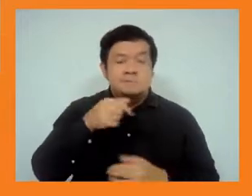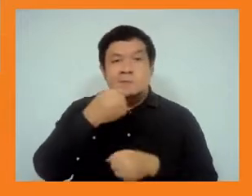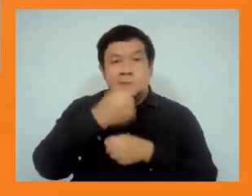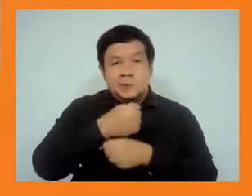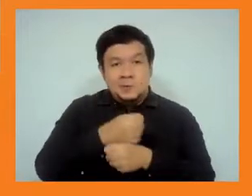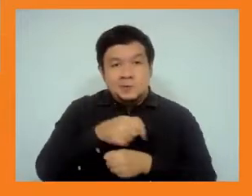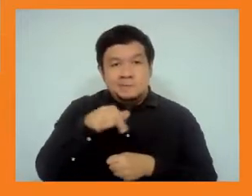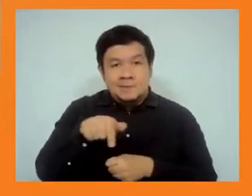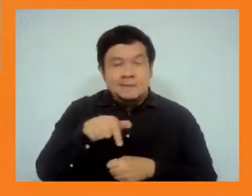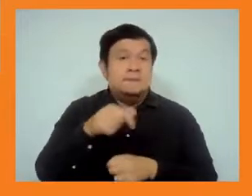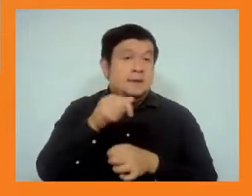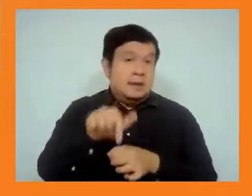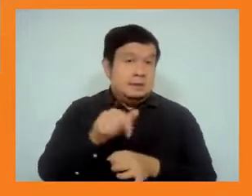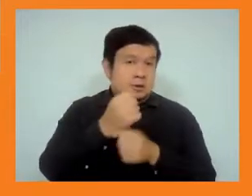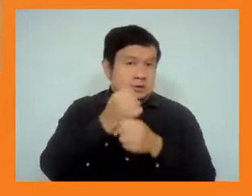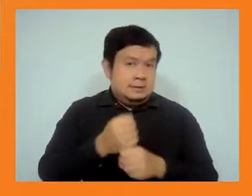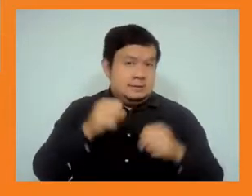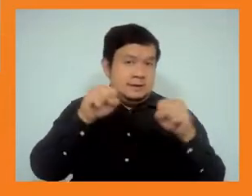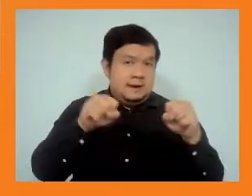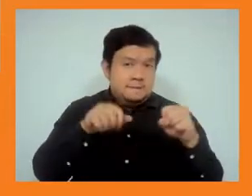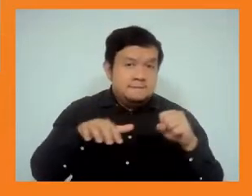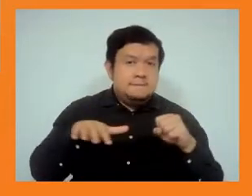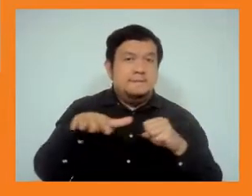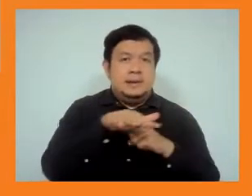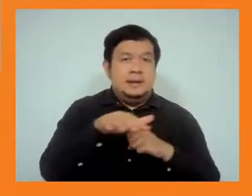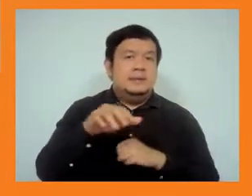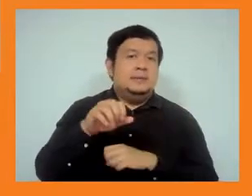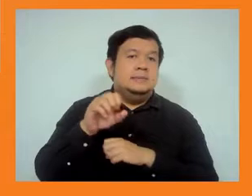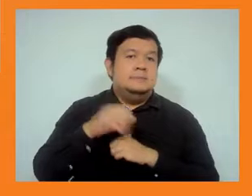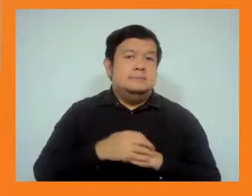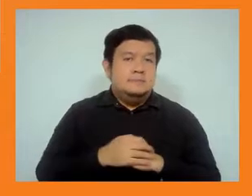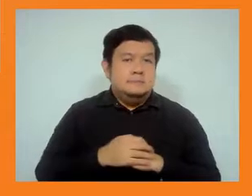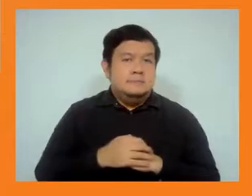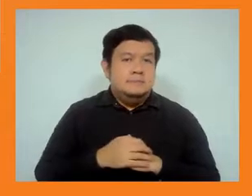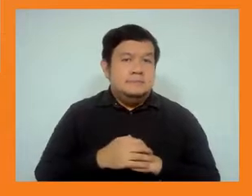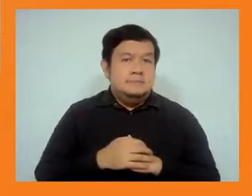the Manda wind power project.